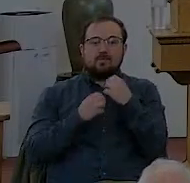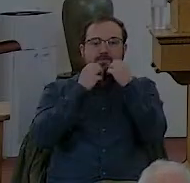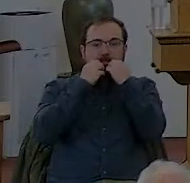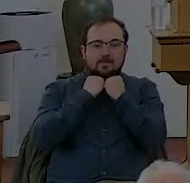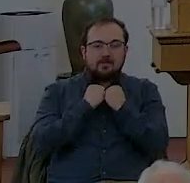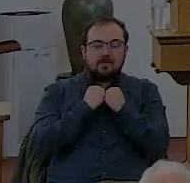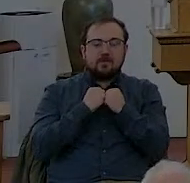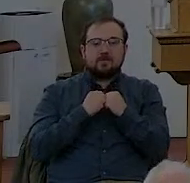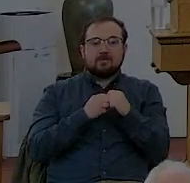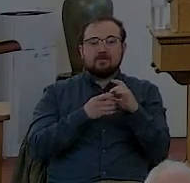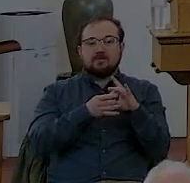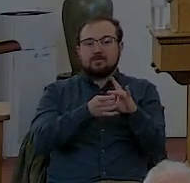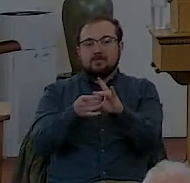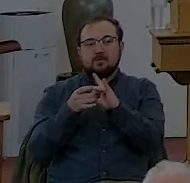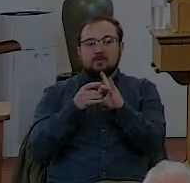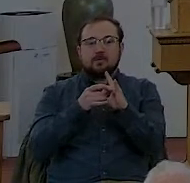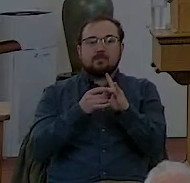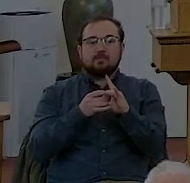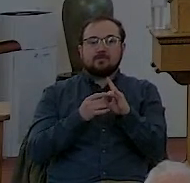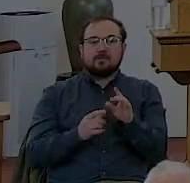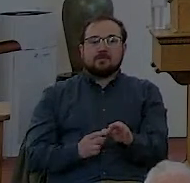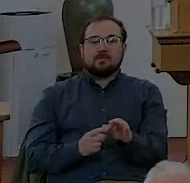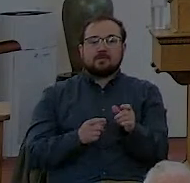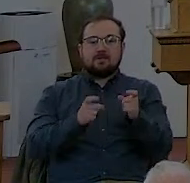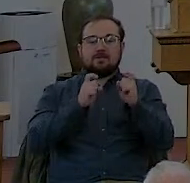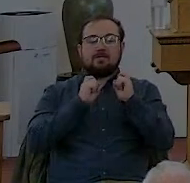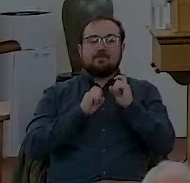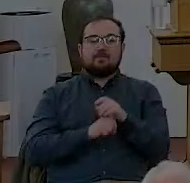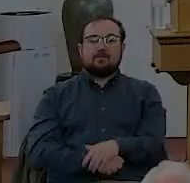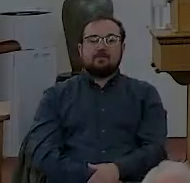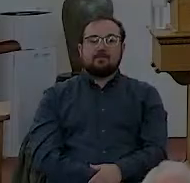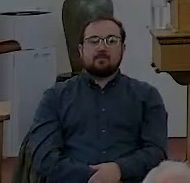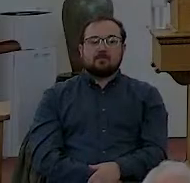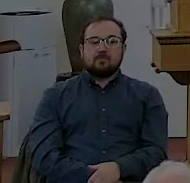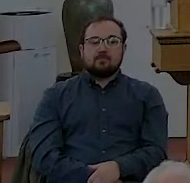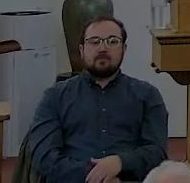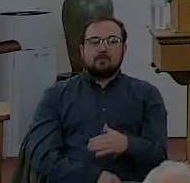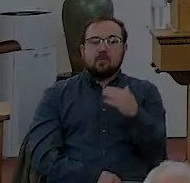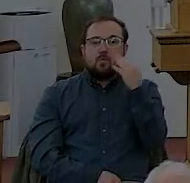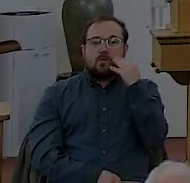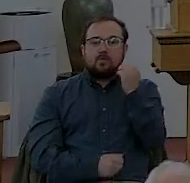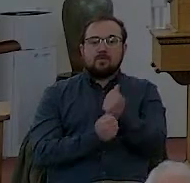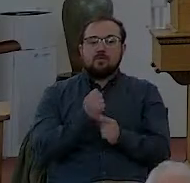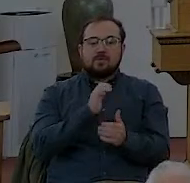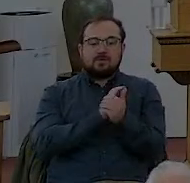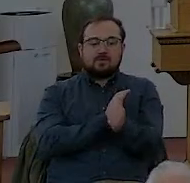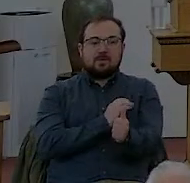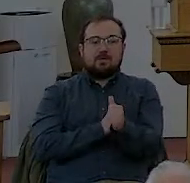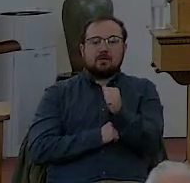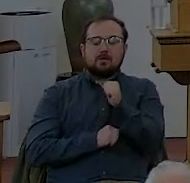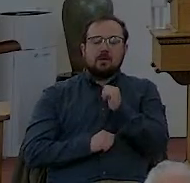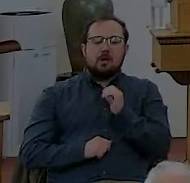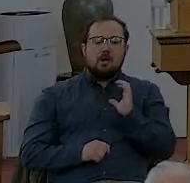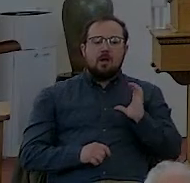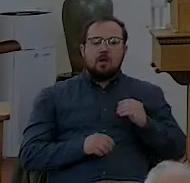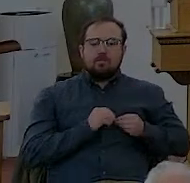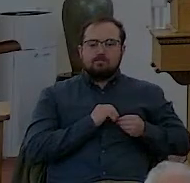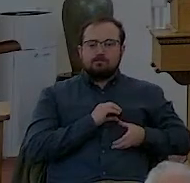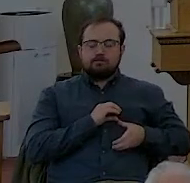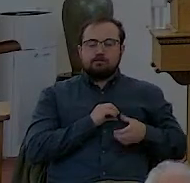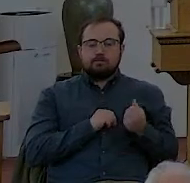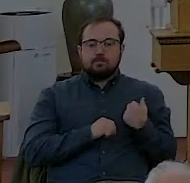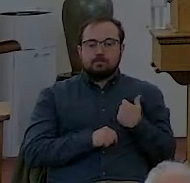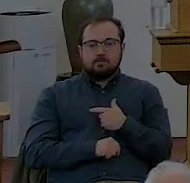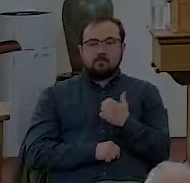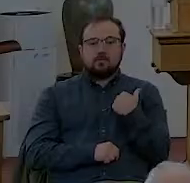most precious gifts. May we not let awareness of another's talents discourage us or sully